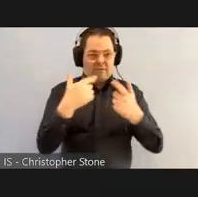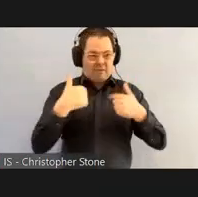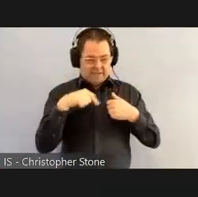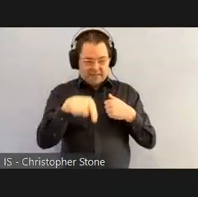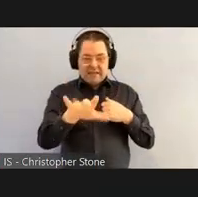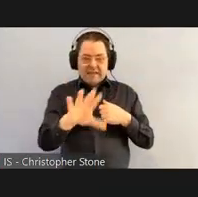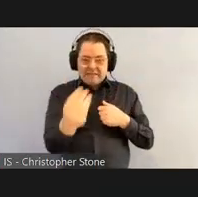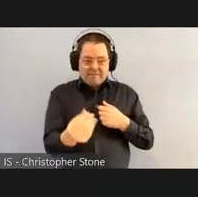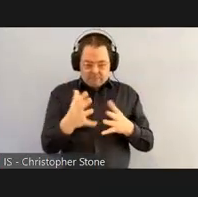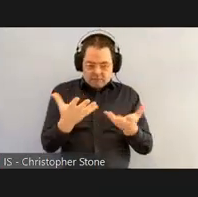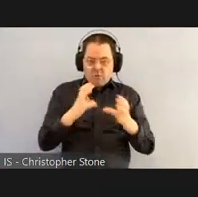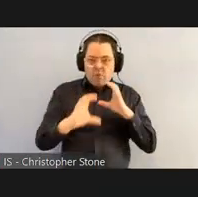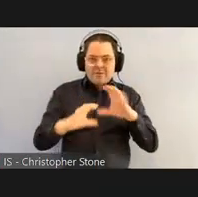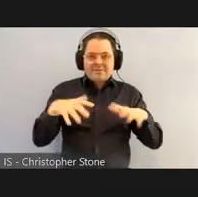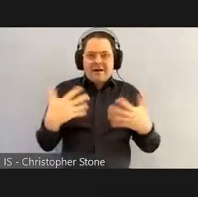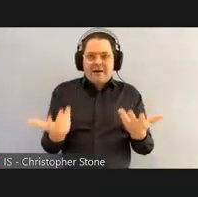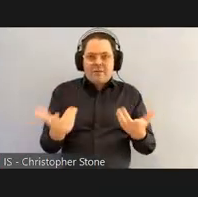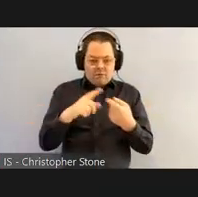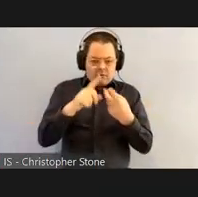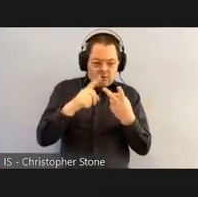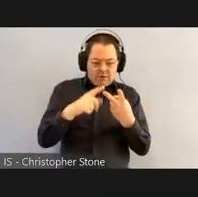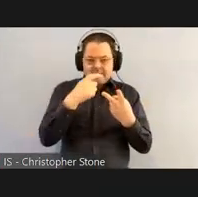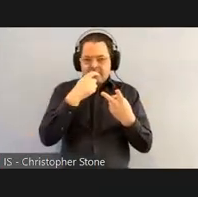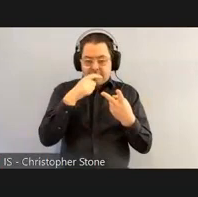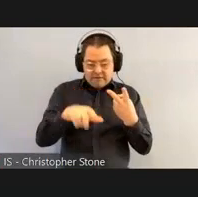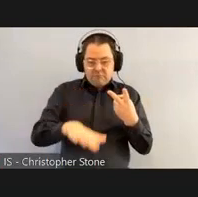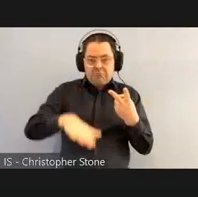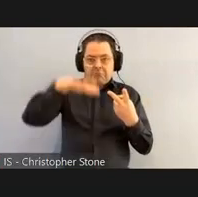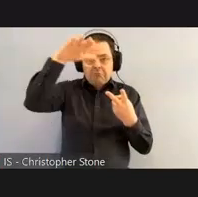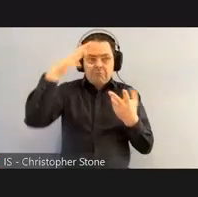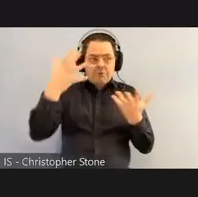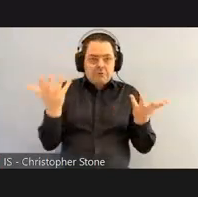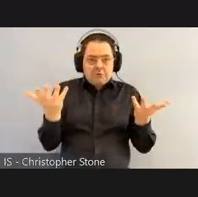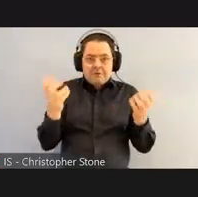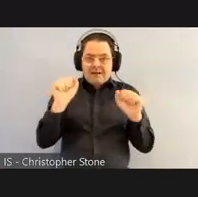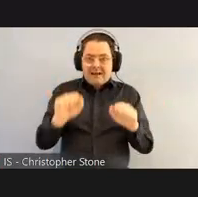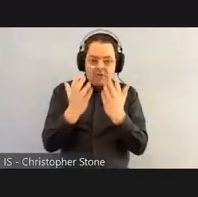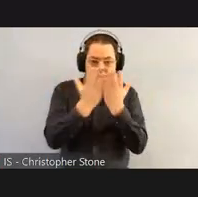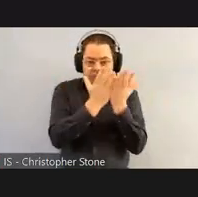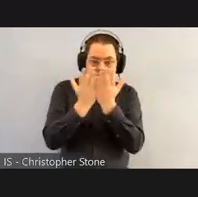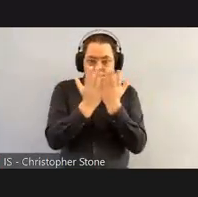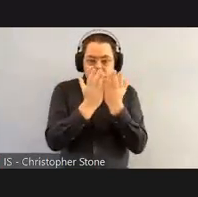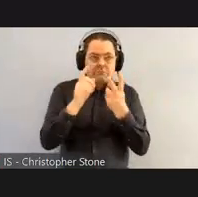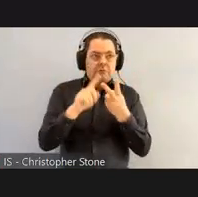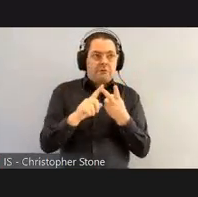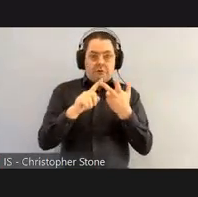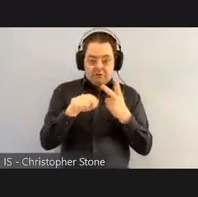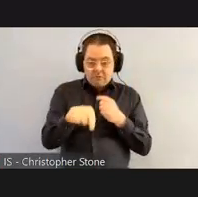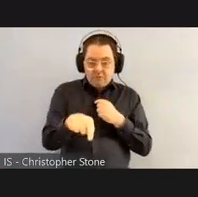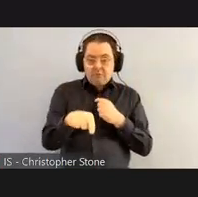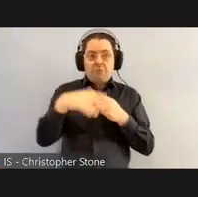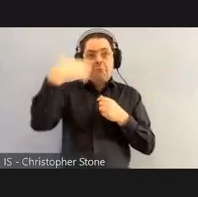going to communicate with this child? Is the child ever going to study? Is she ever going to